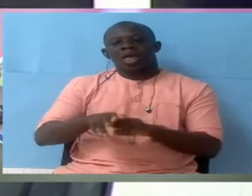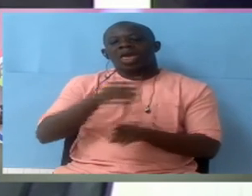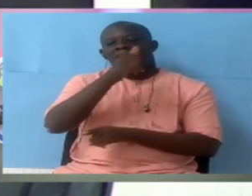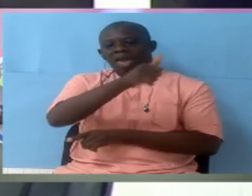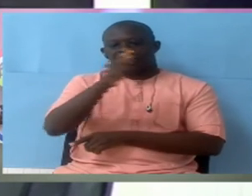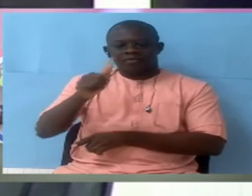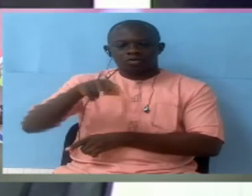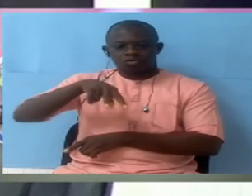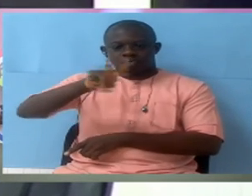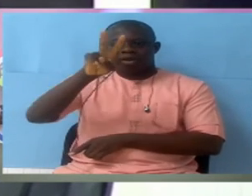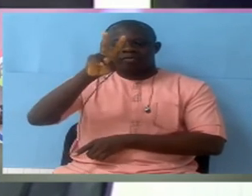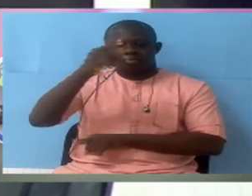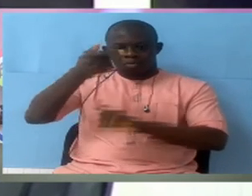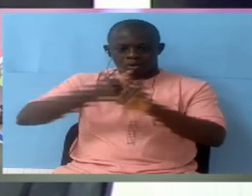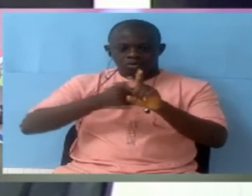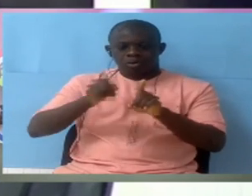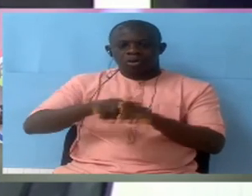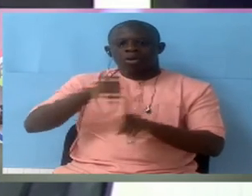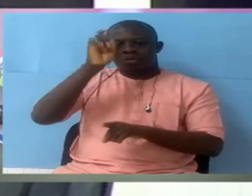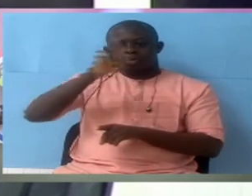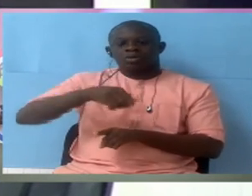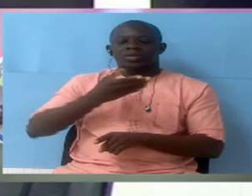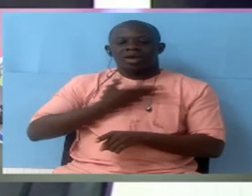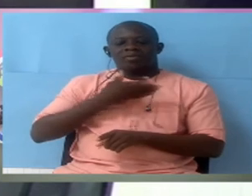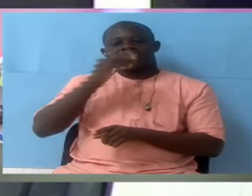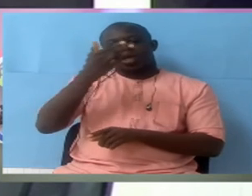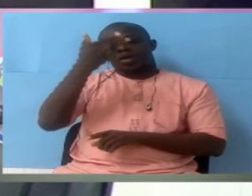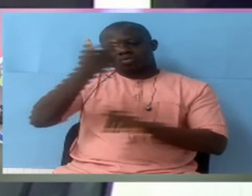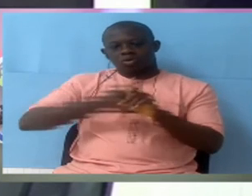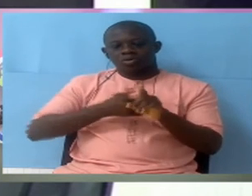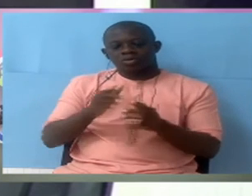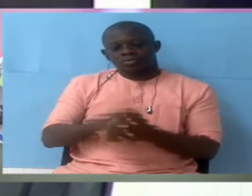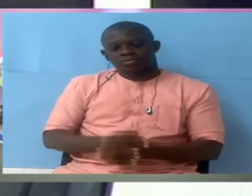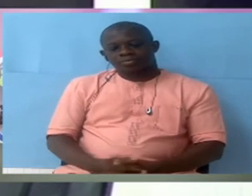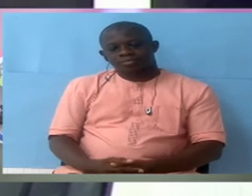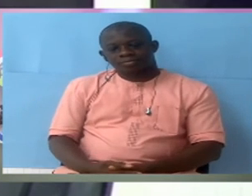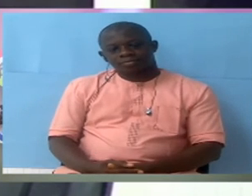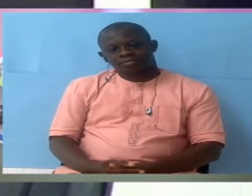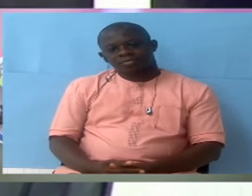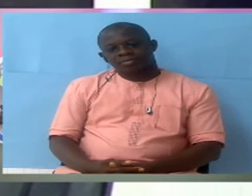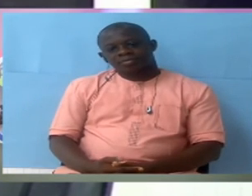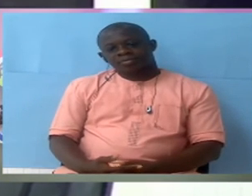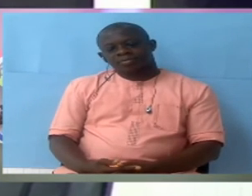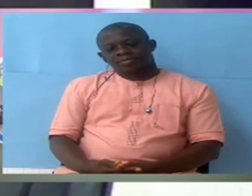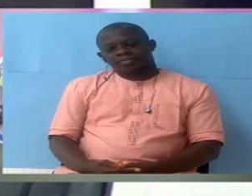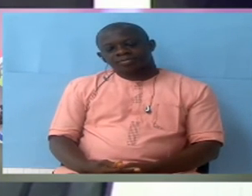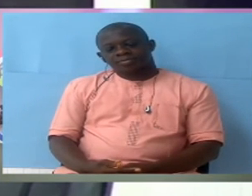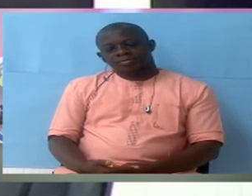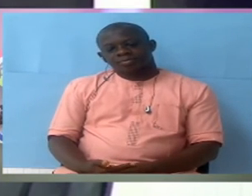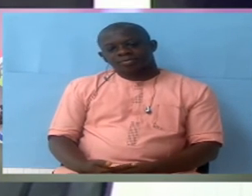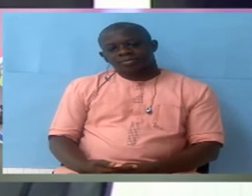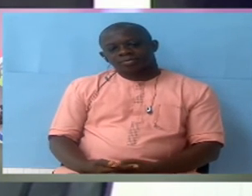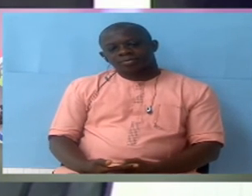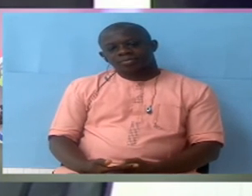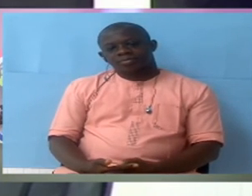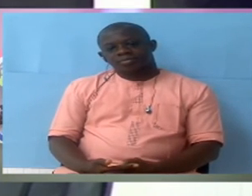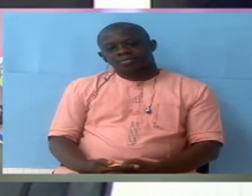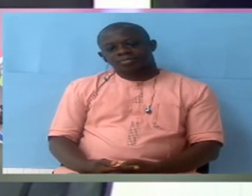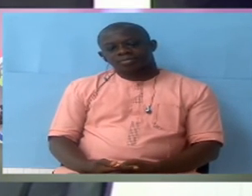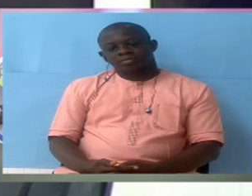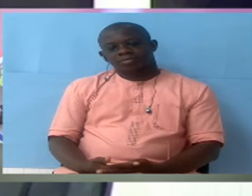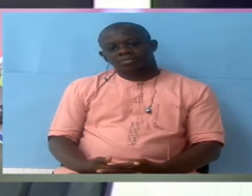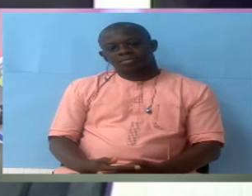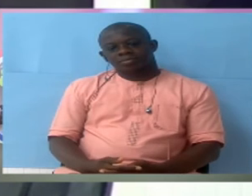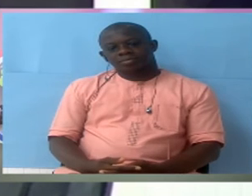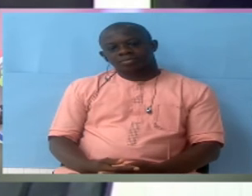lim teki moy. Fuki wera nyar, yu neka, den ko wara, dama wara tida jurom nyenti wera. So